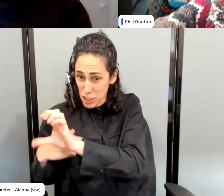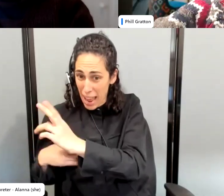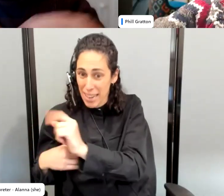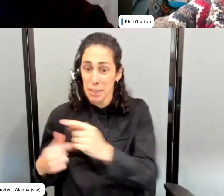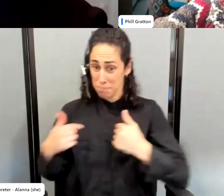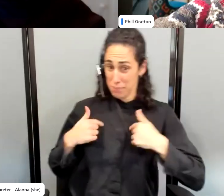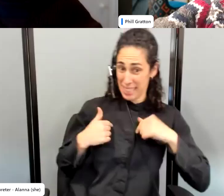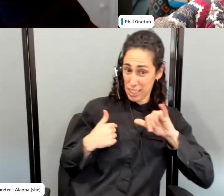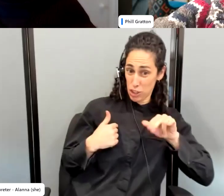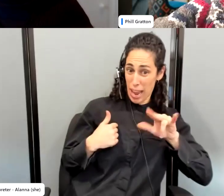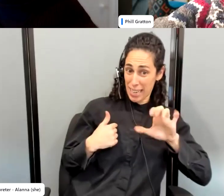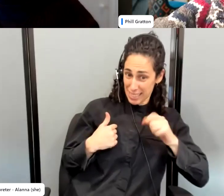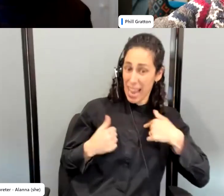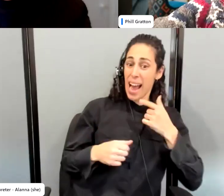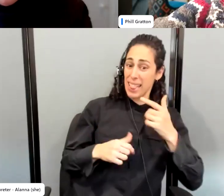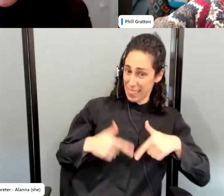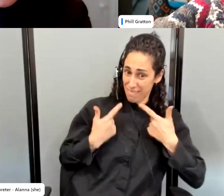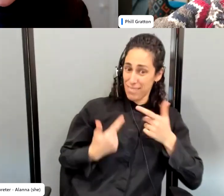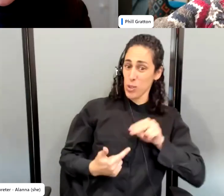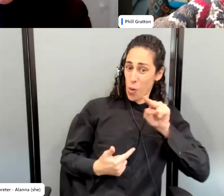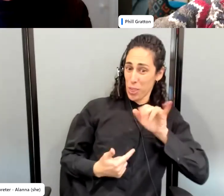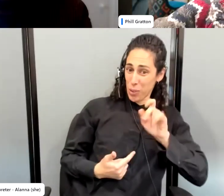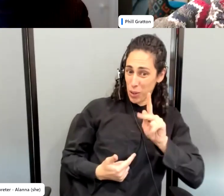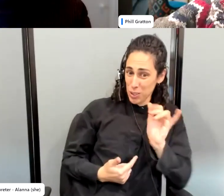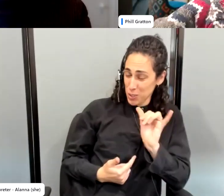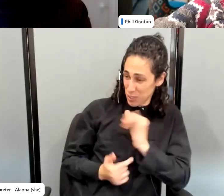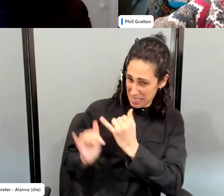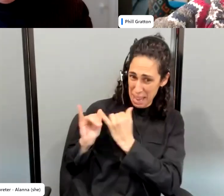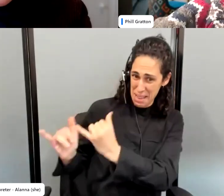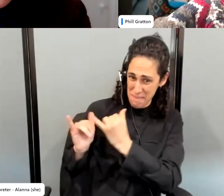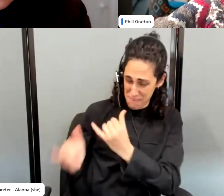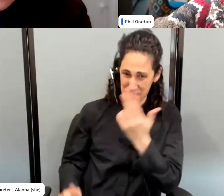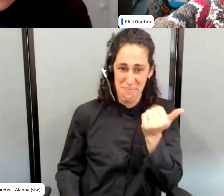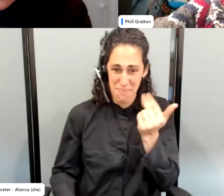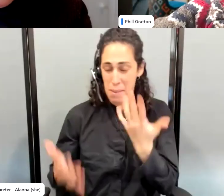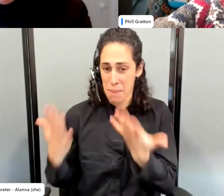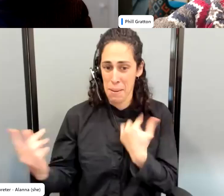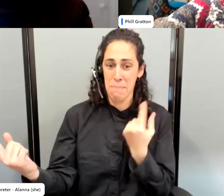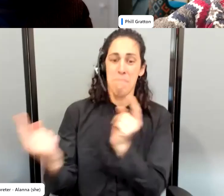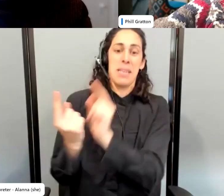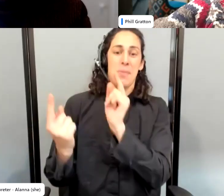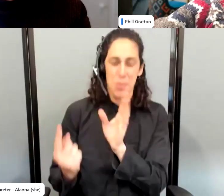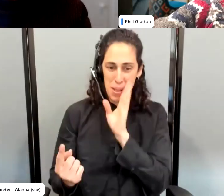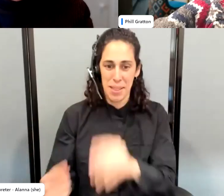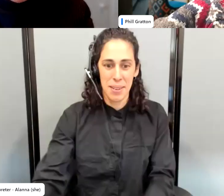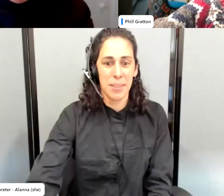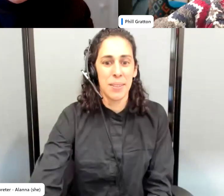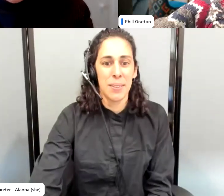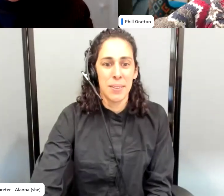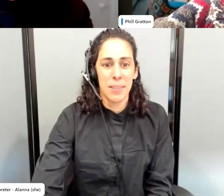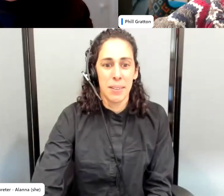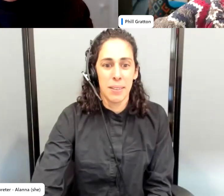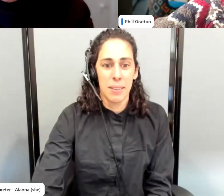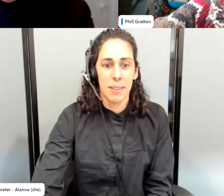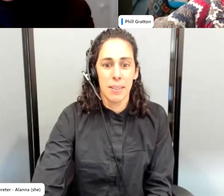so impressed by the breadth of the reach of this webinar, because I noticed Jenna out in Labrador, and I've got Bob out in Port Moody,